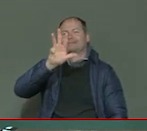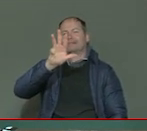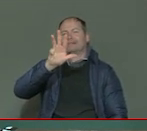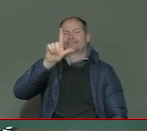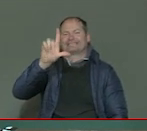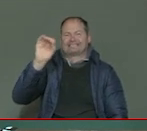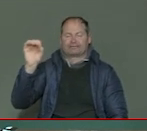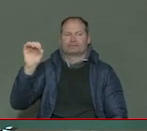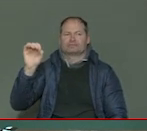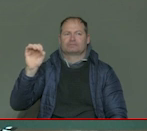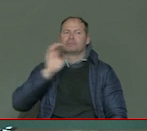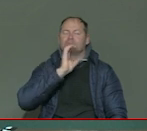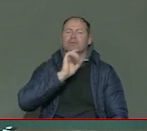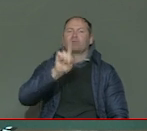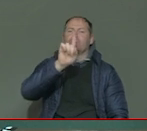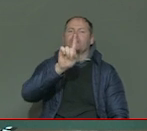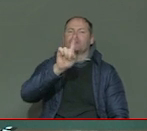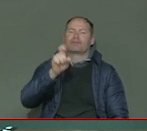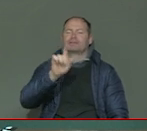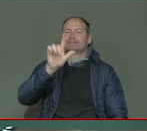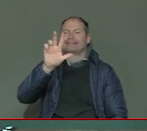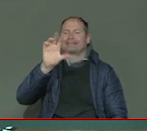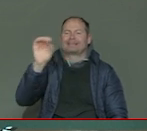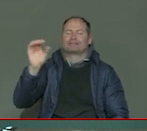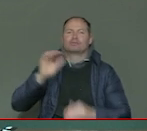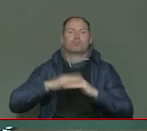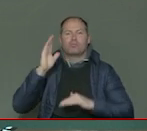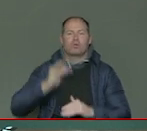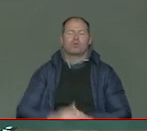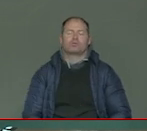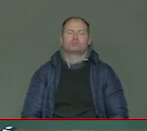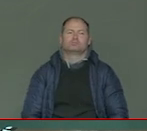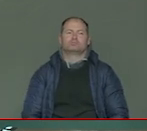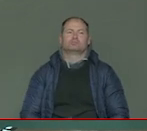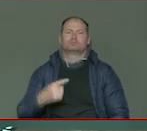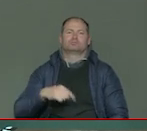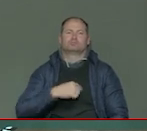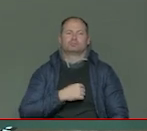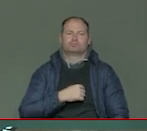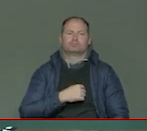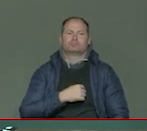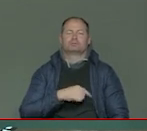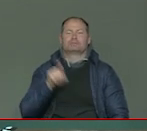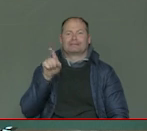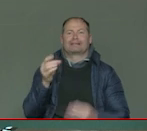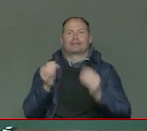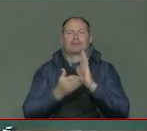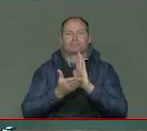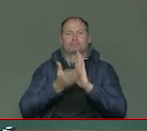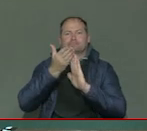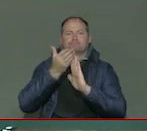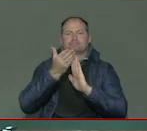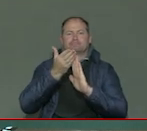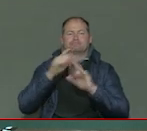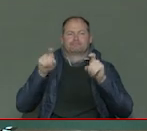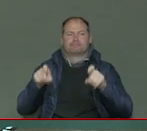39,700, which is 1,800 difference, am I right? So we have to increase this figure. And if we have to